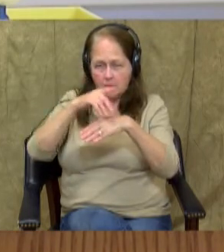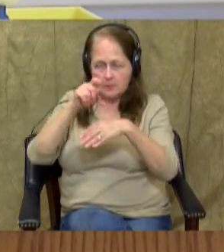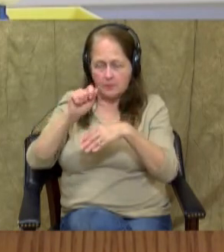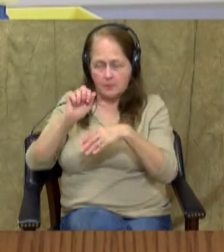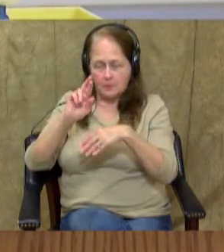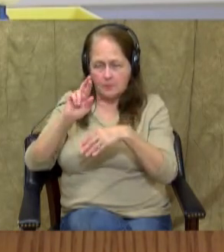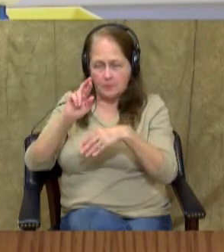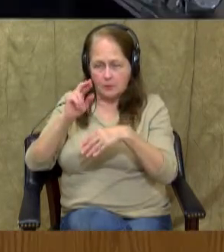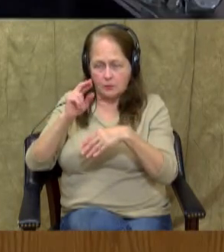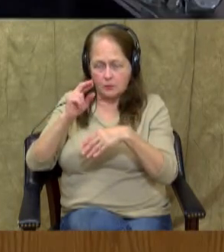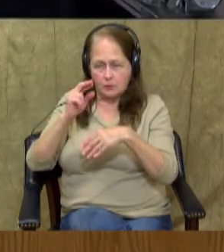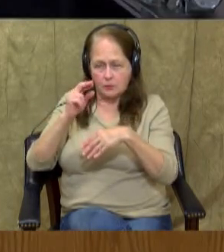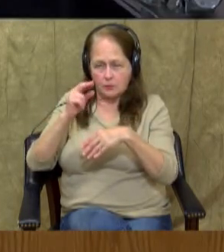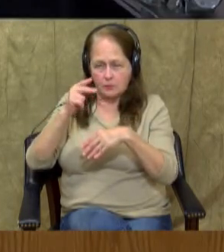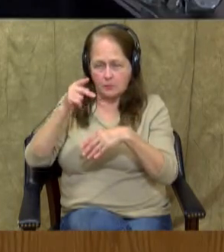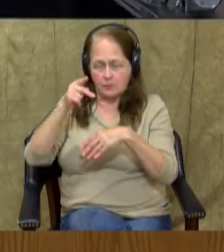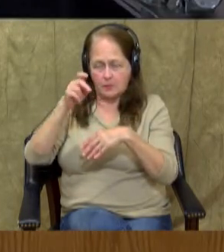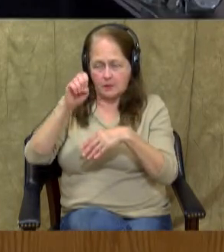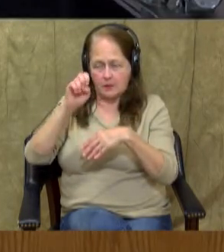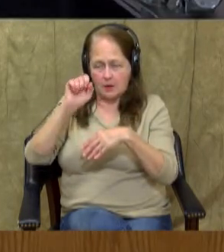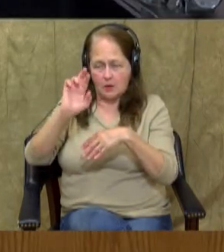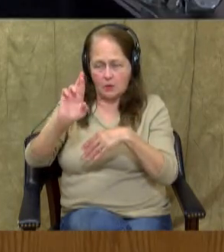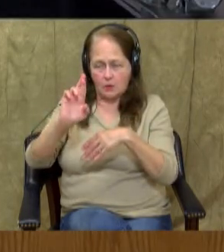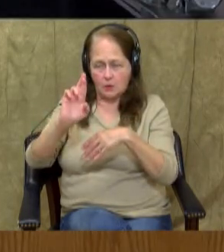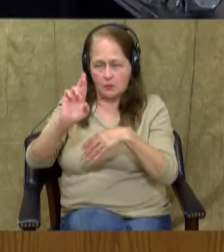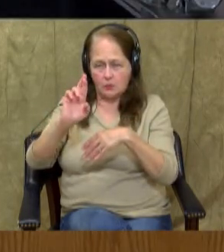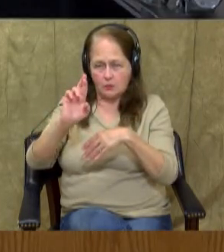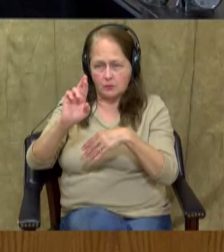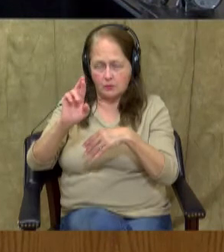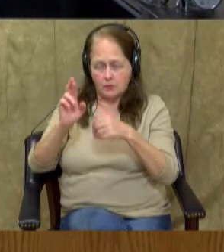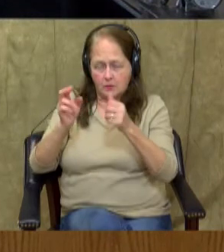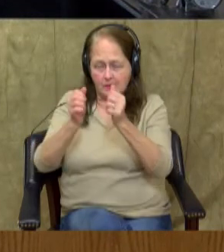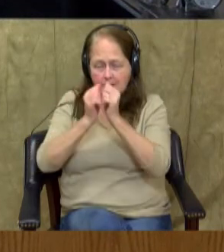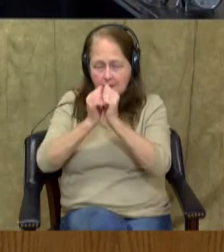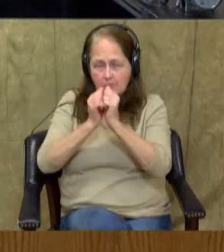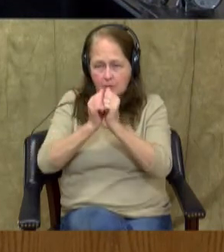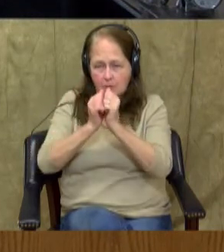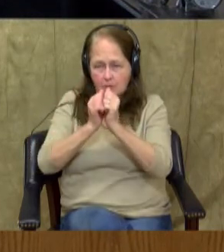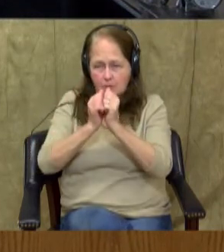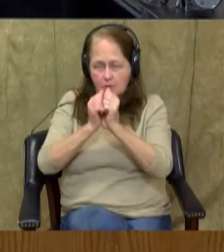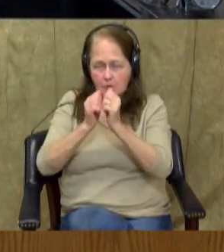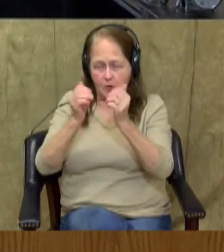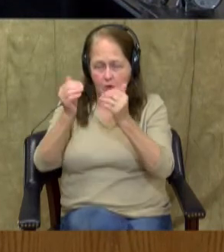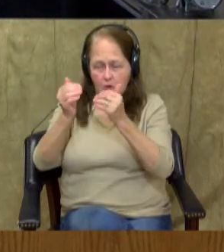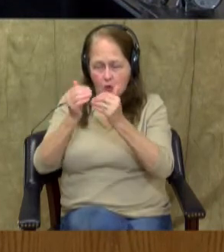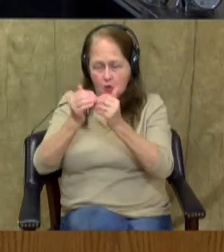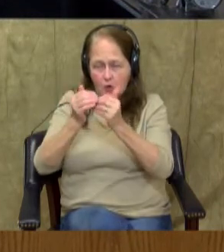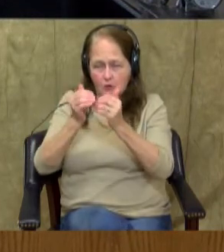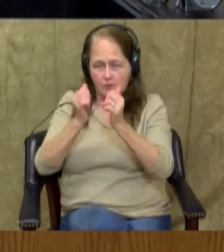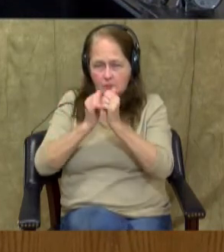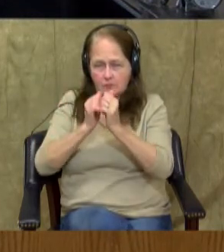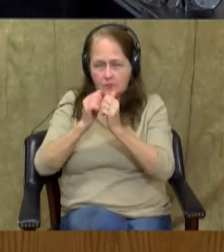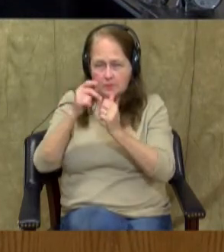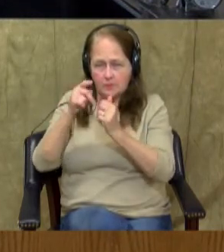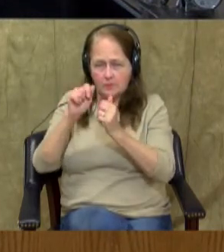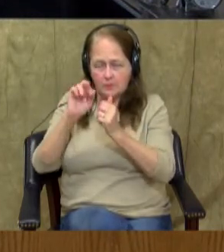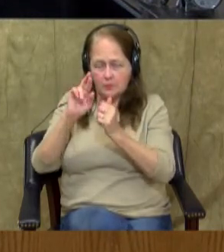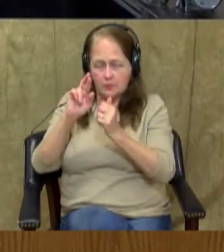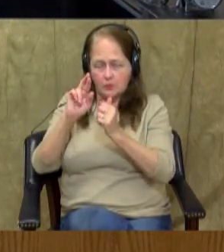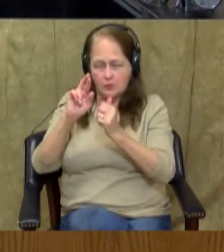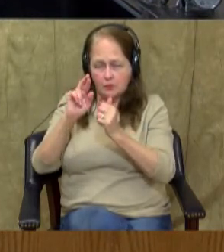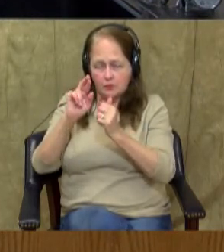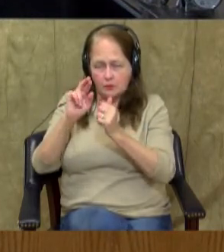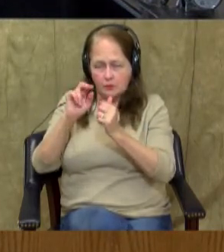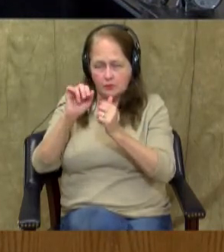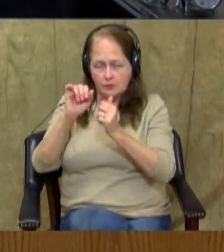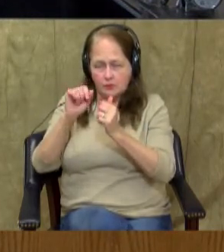perigee. Think of the word pair. If 2 things are paired together, then they're close together. So perigee means the moon